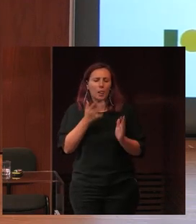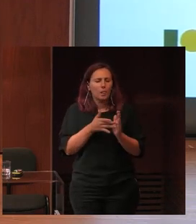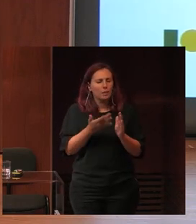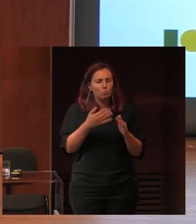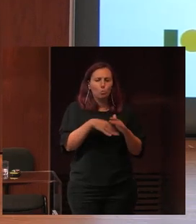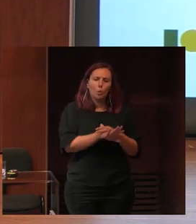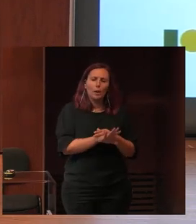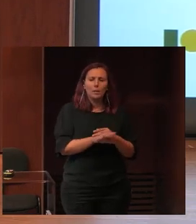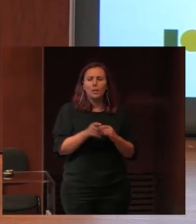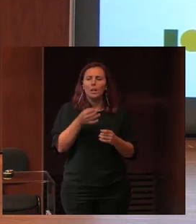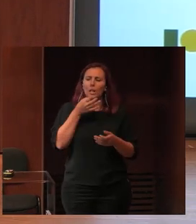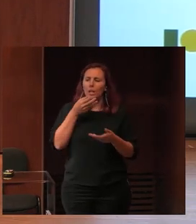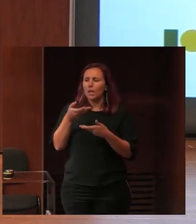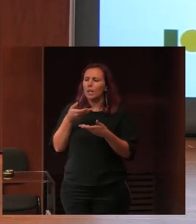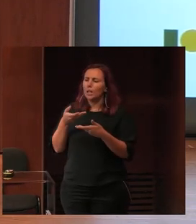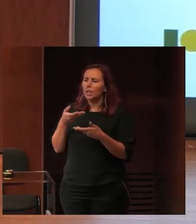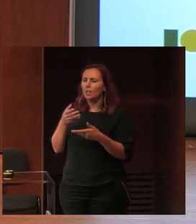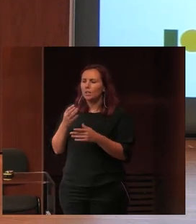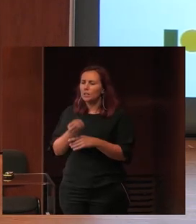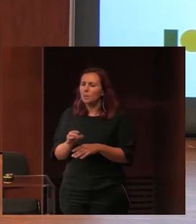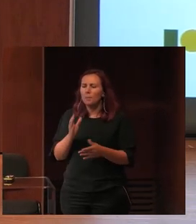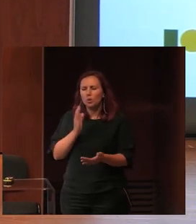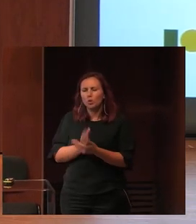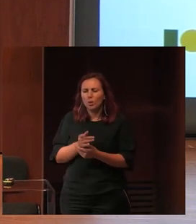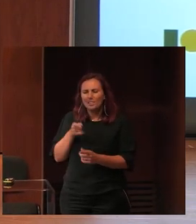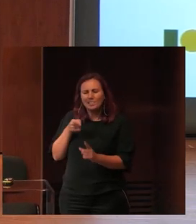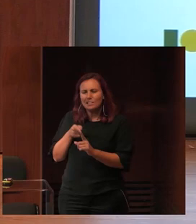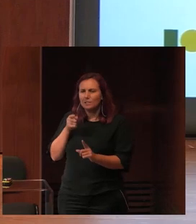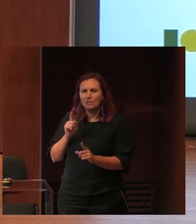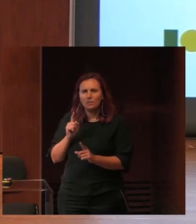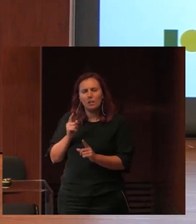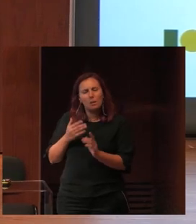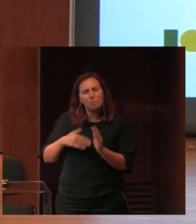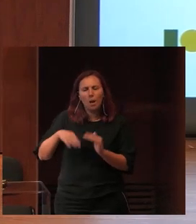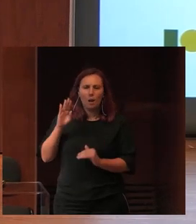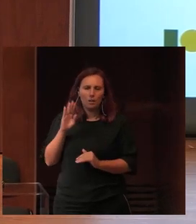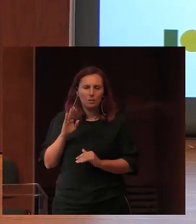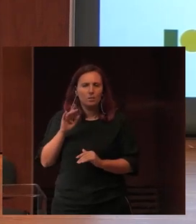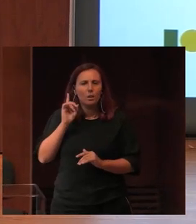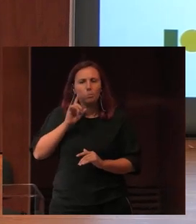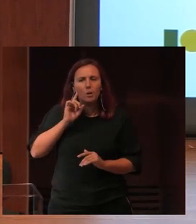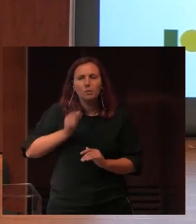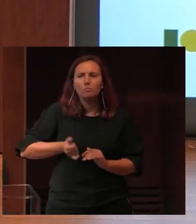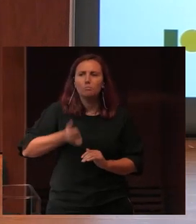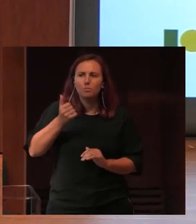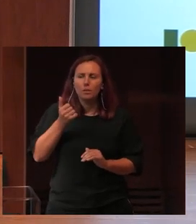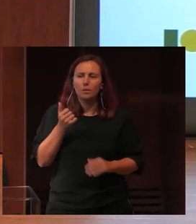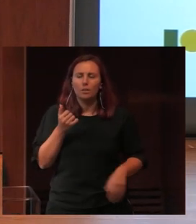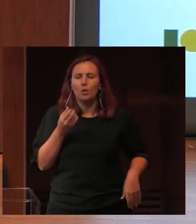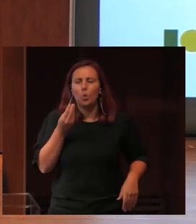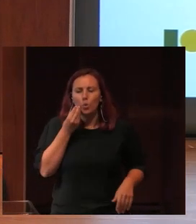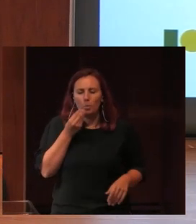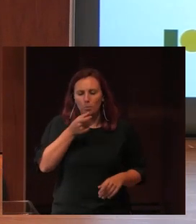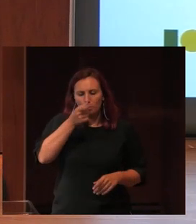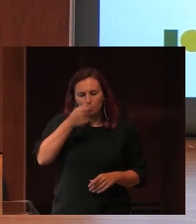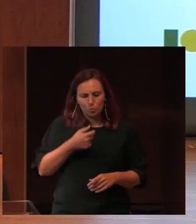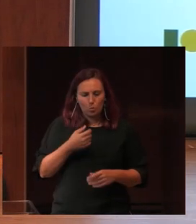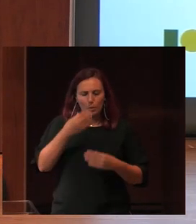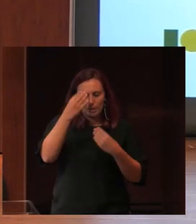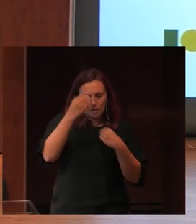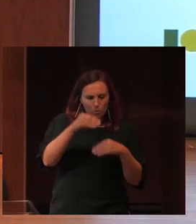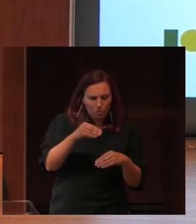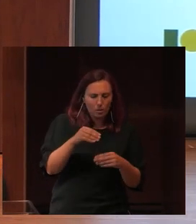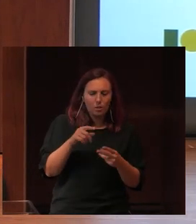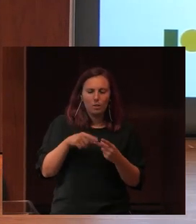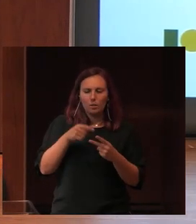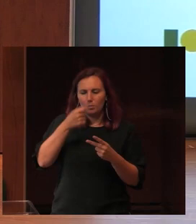much more than that. It's really, really important as educator, as a citizen that has a special role